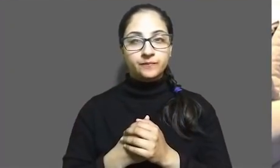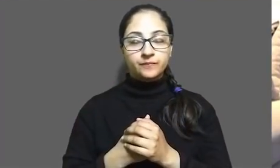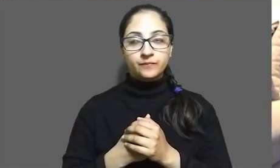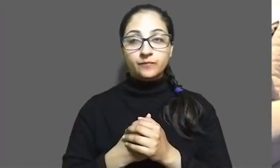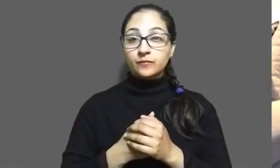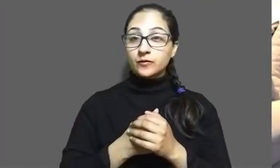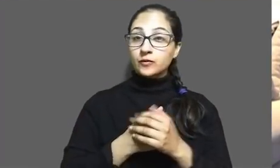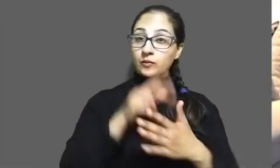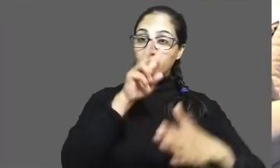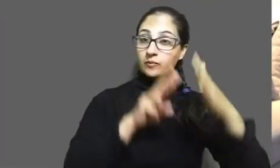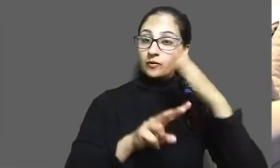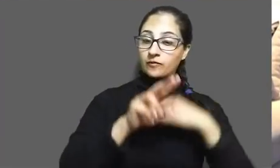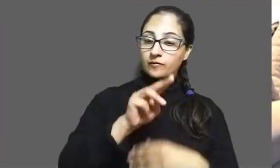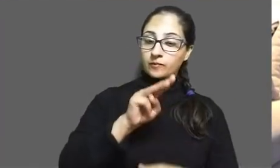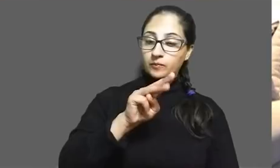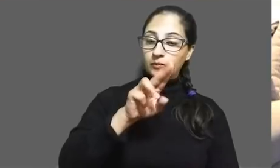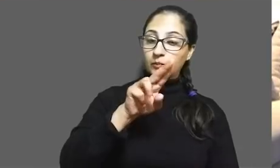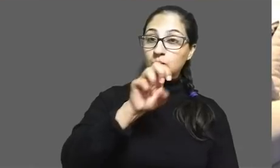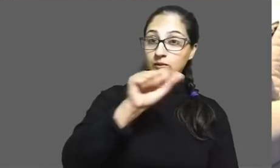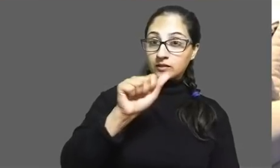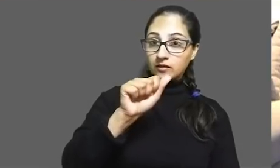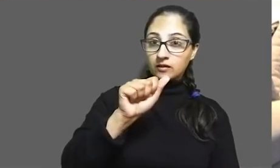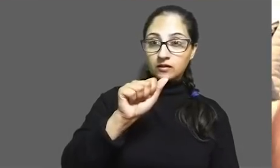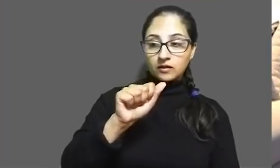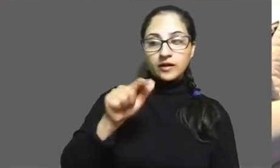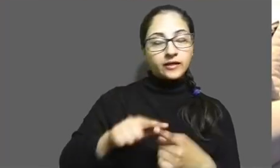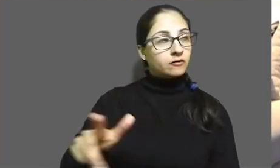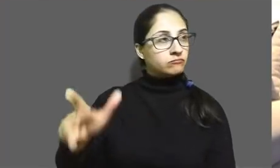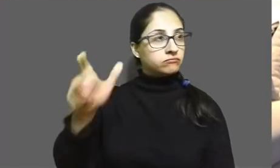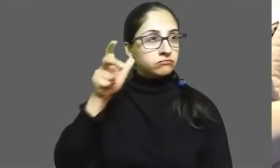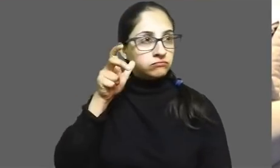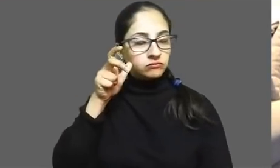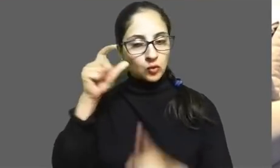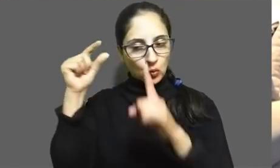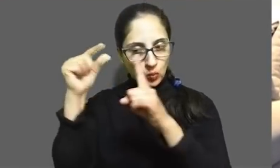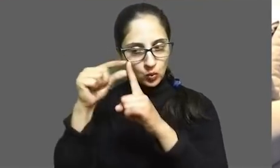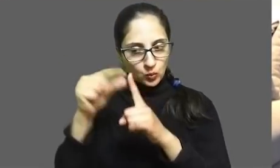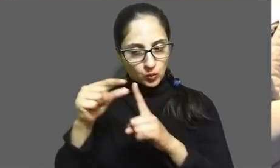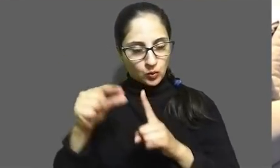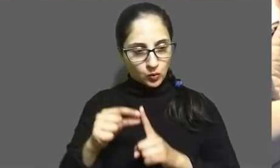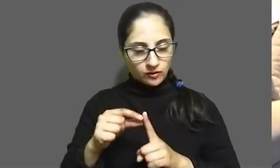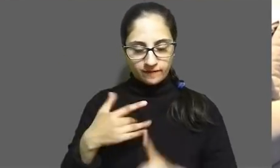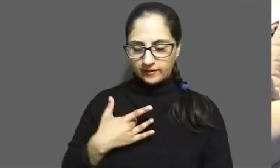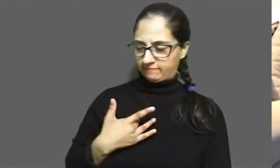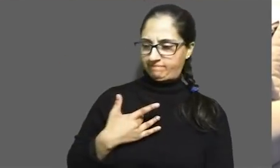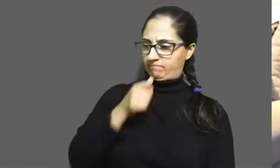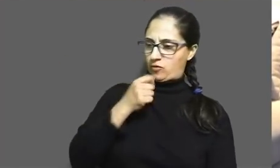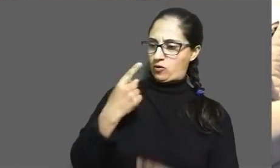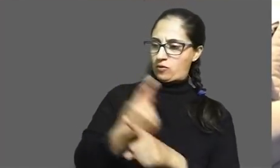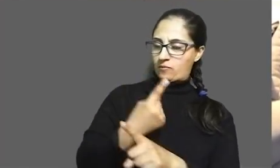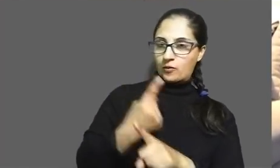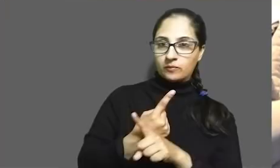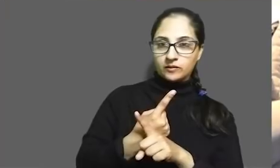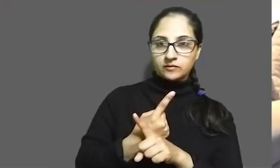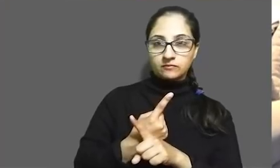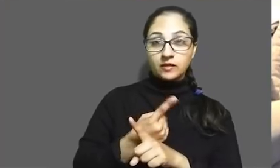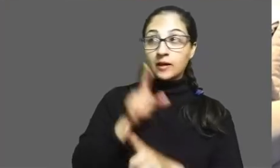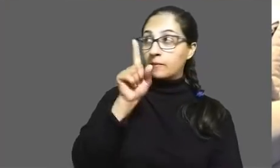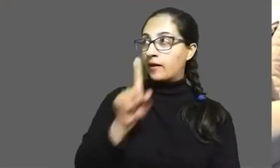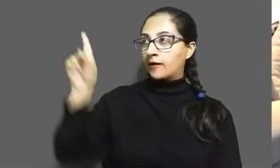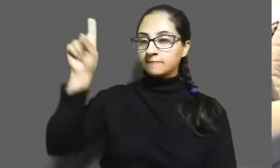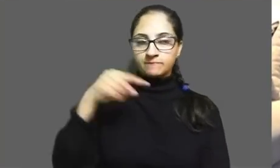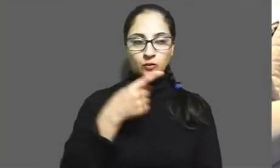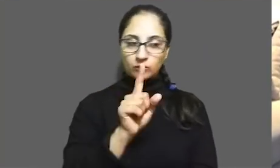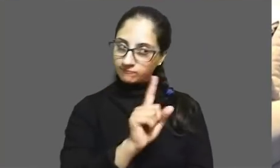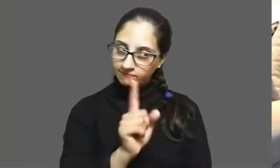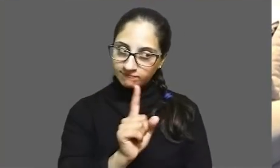case, how he prayed, that is the words that he used, that is what offended Prophet Musa.